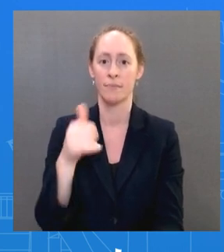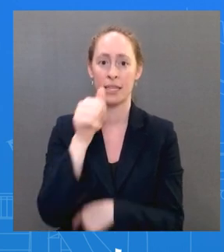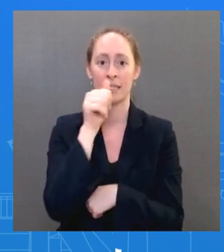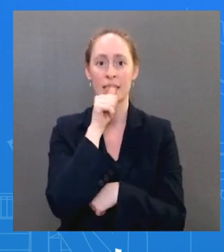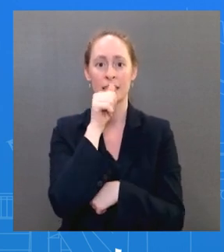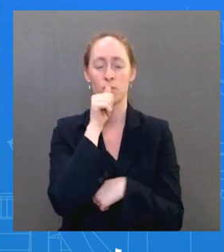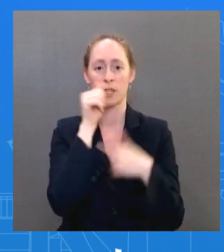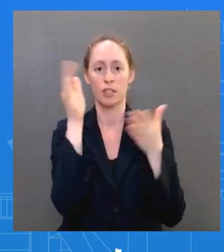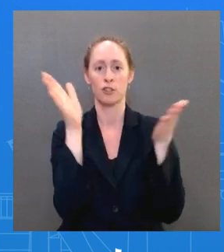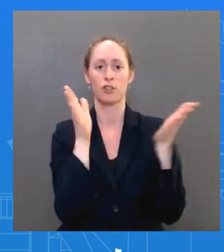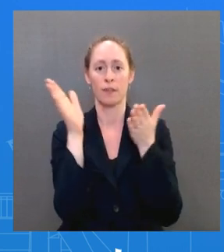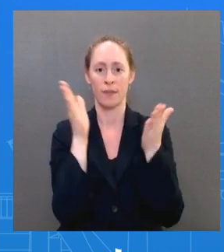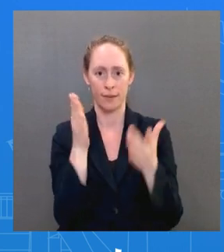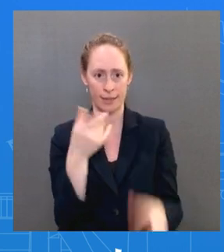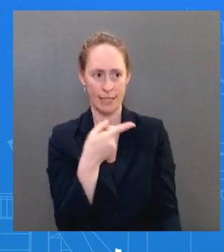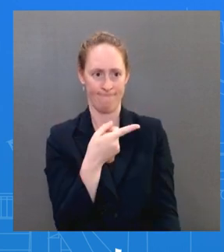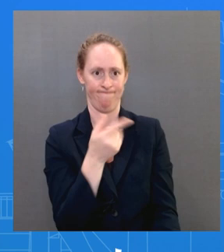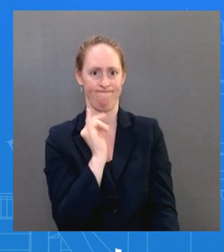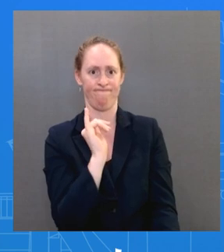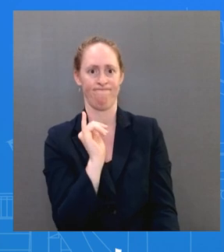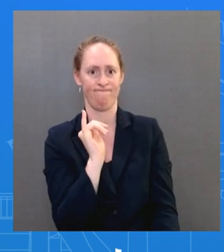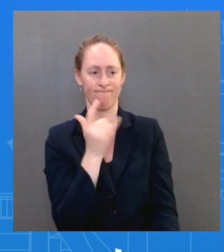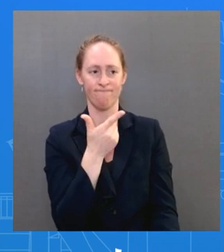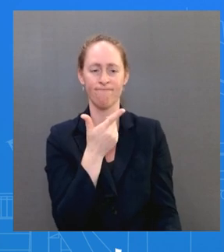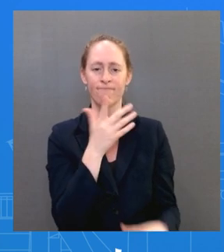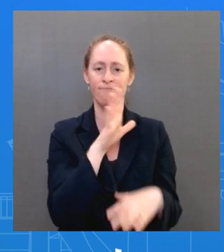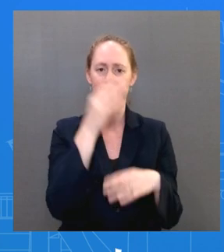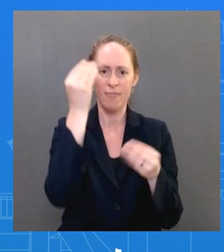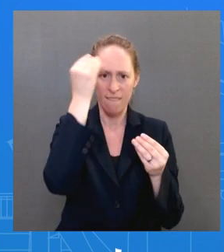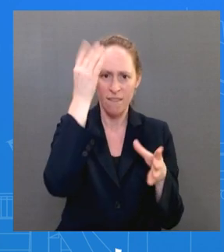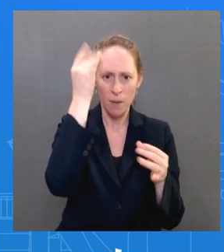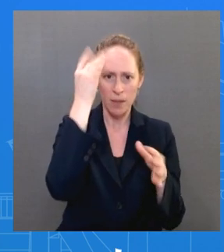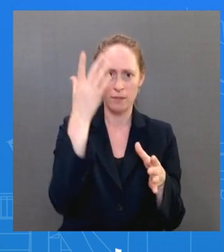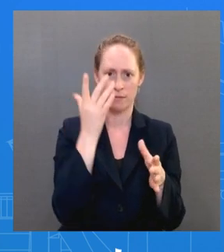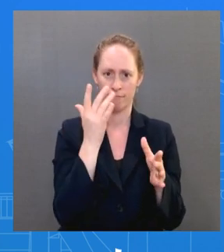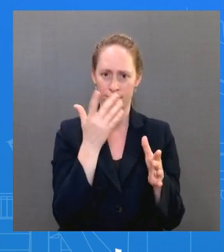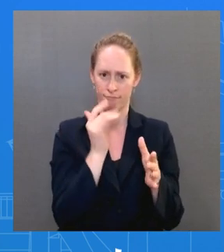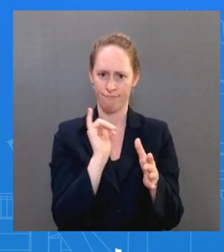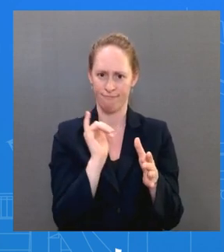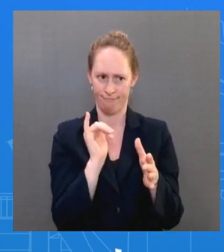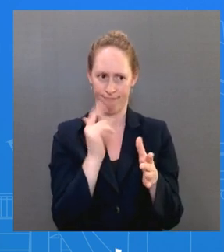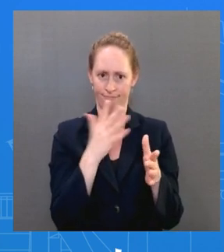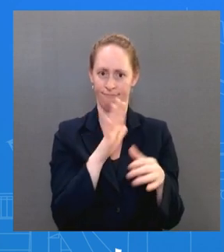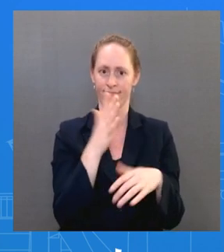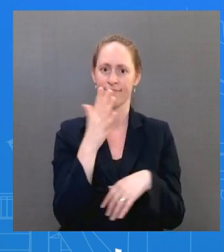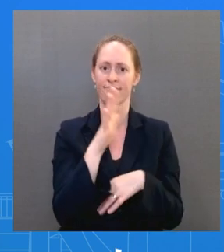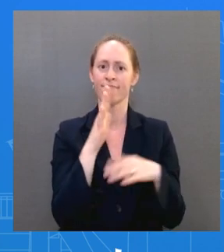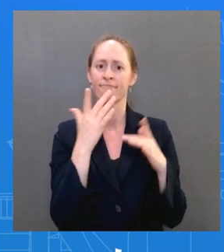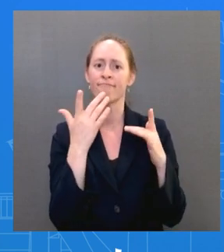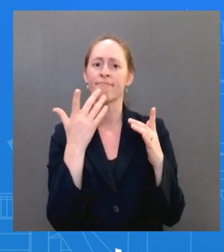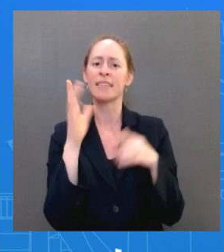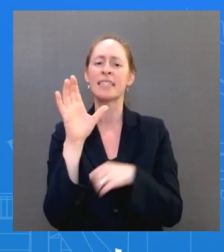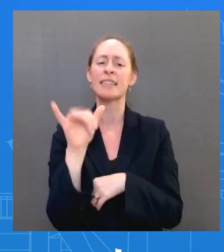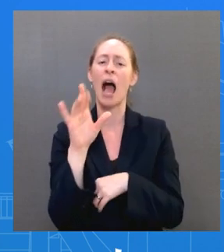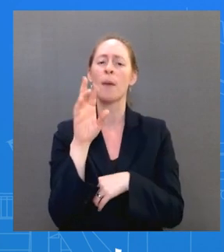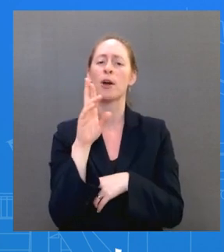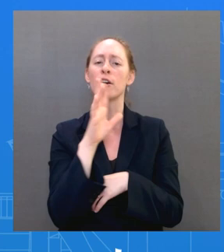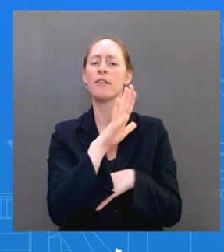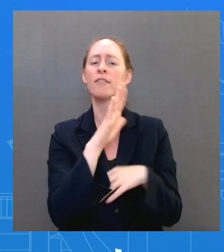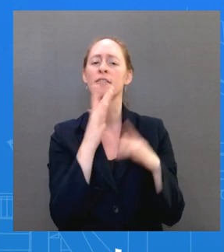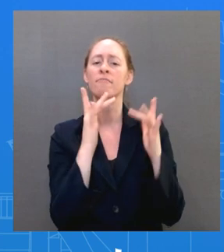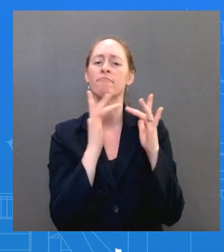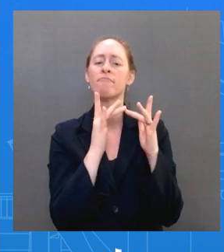as well. I know that I'm not asking a question about specific allegations, but does the president think that a federal agency